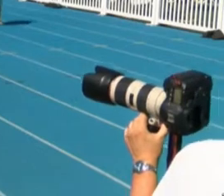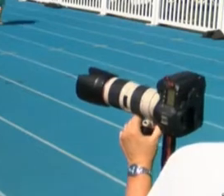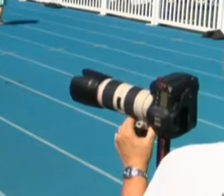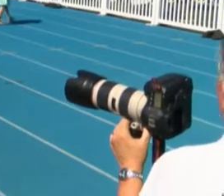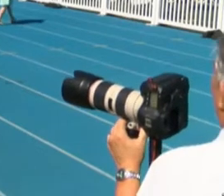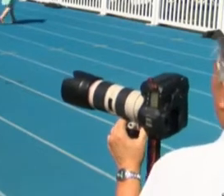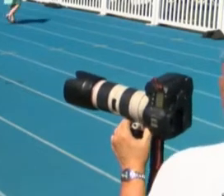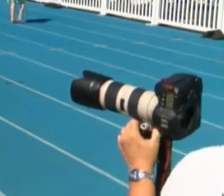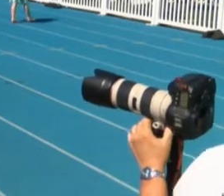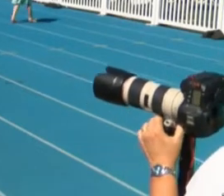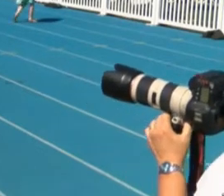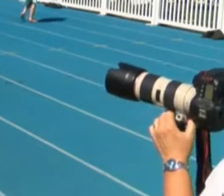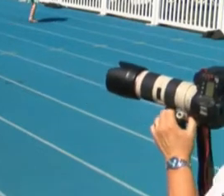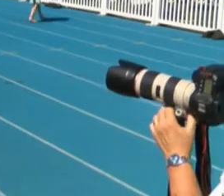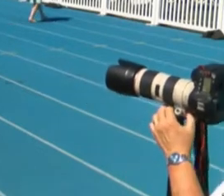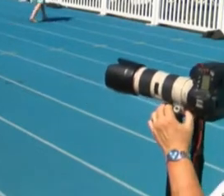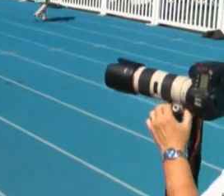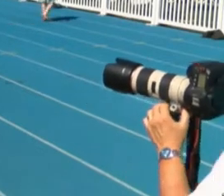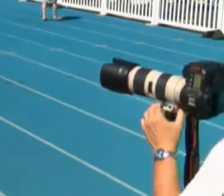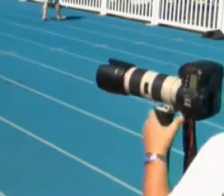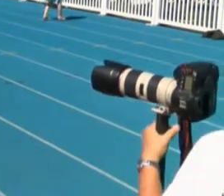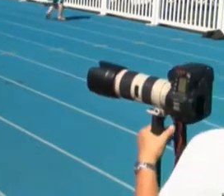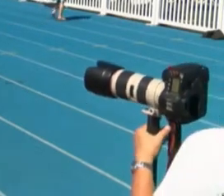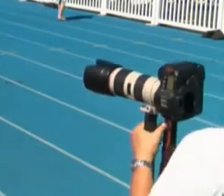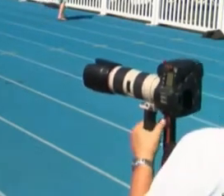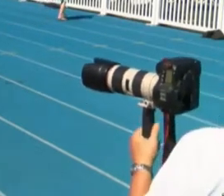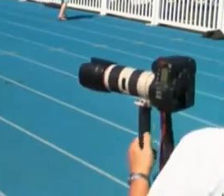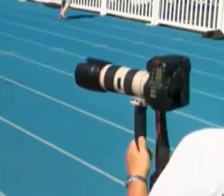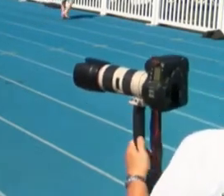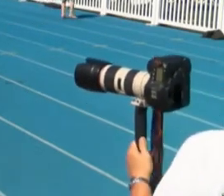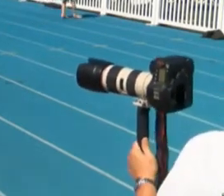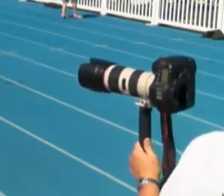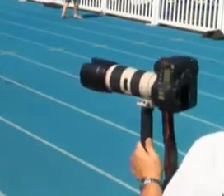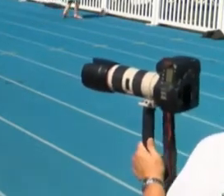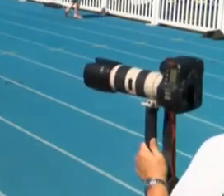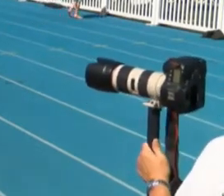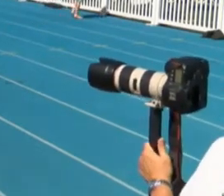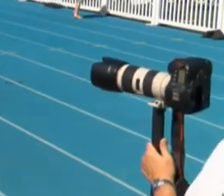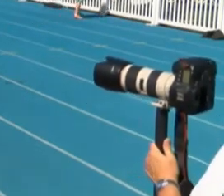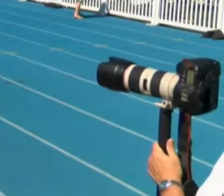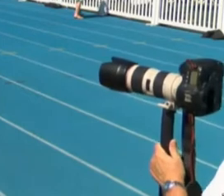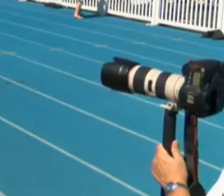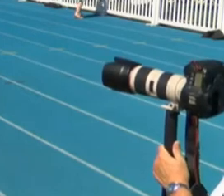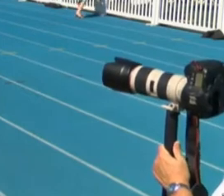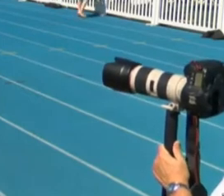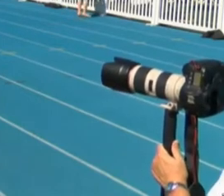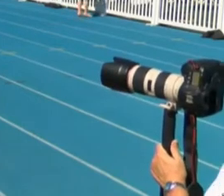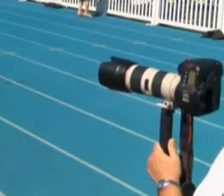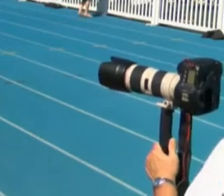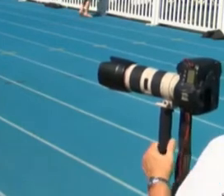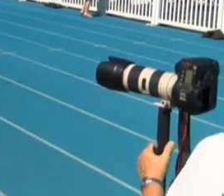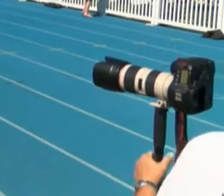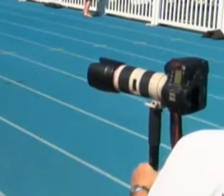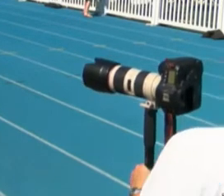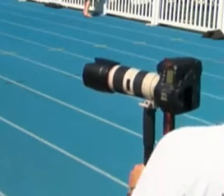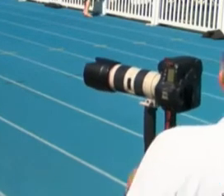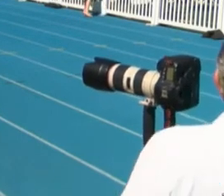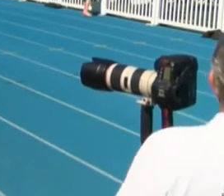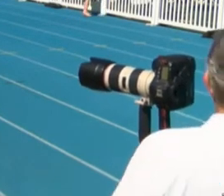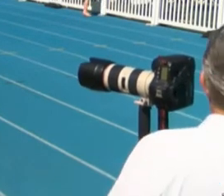Richland, Washington. Secretary Mattis enlisted as a U.S. Marine Corps Reserve at the age of 18. After graduating from the Central Washington University